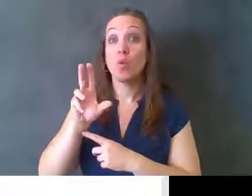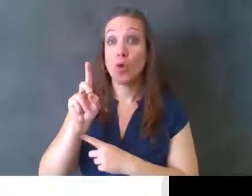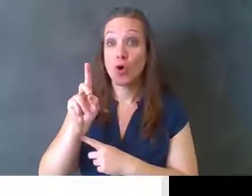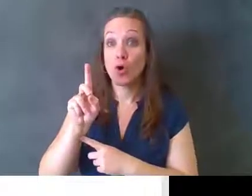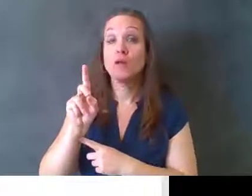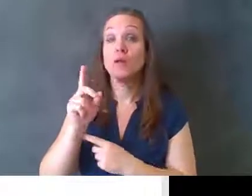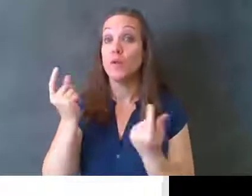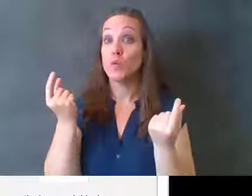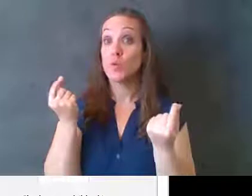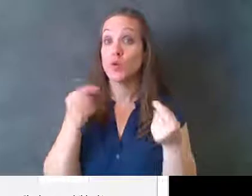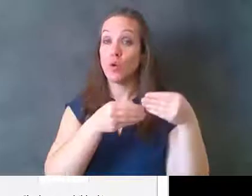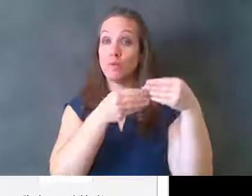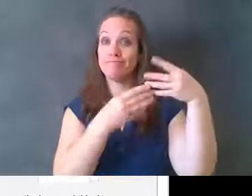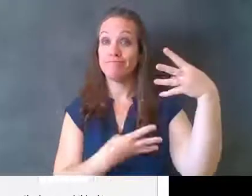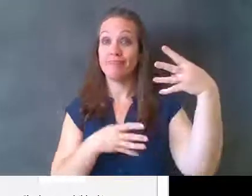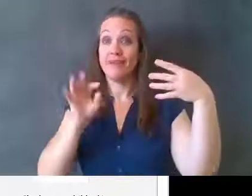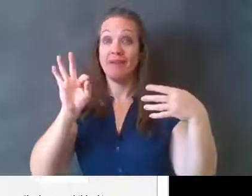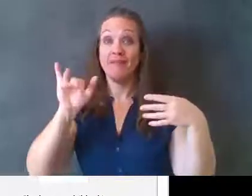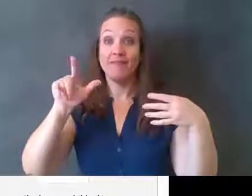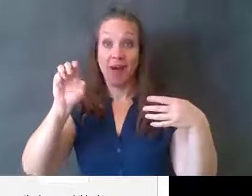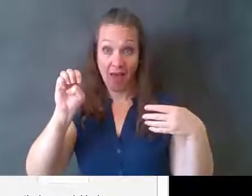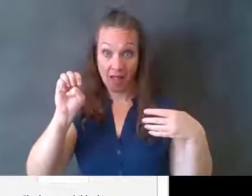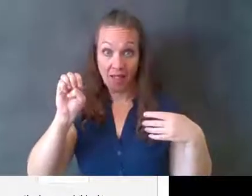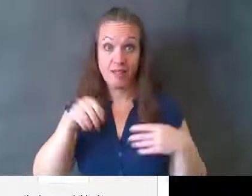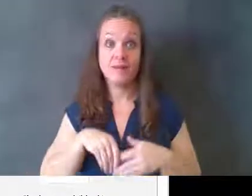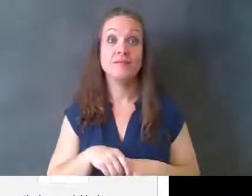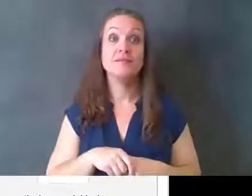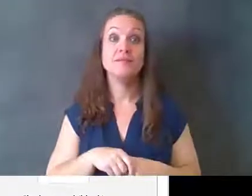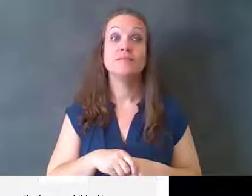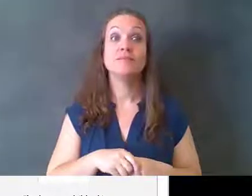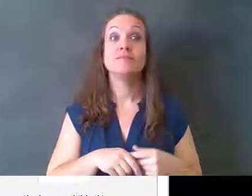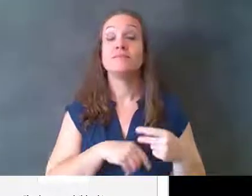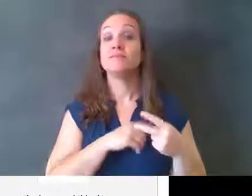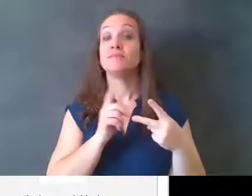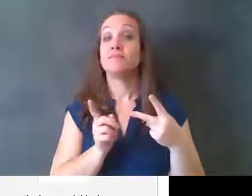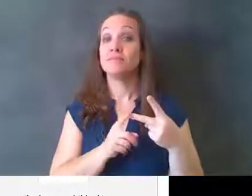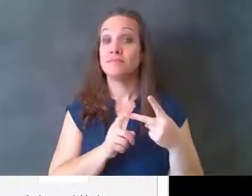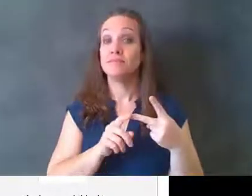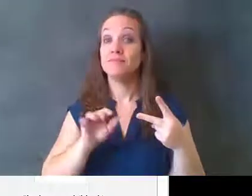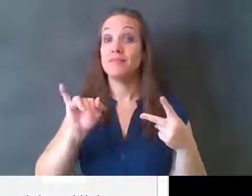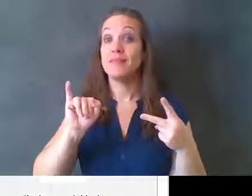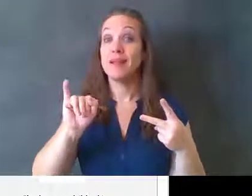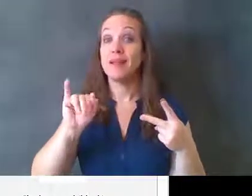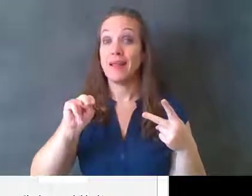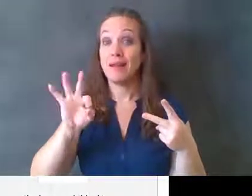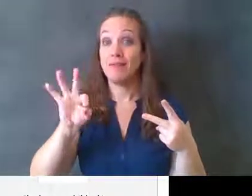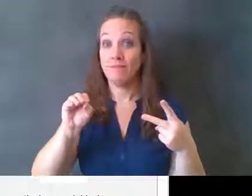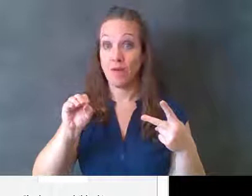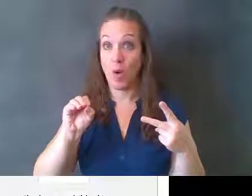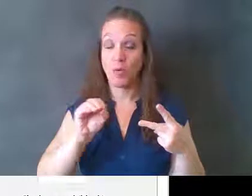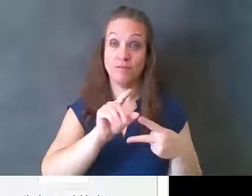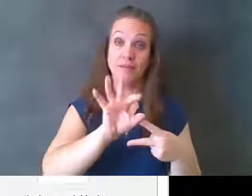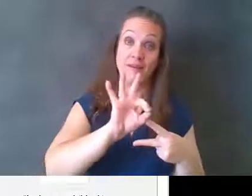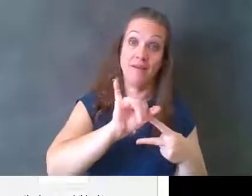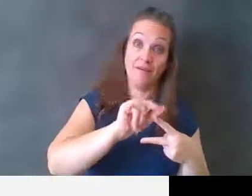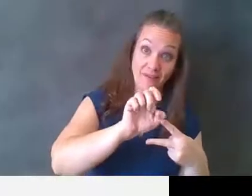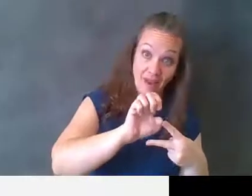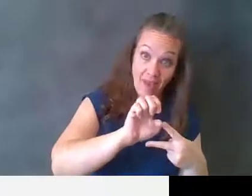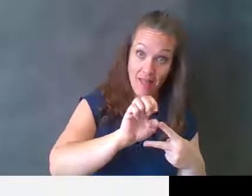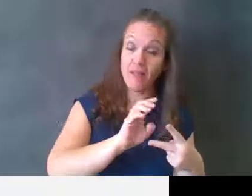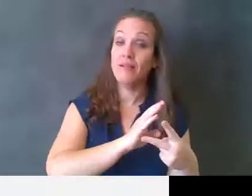File, like you're opening a new document. Info, so we're selecting from the File menu, we're selecting the Info